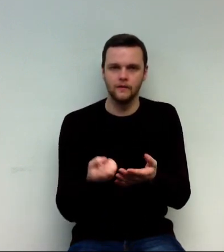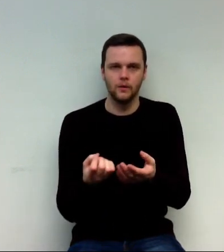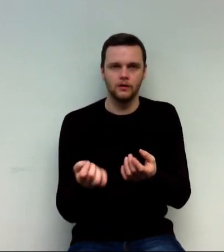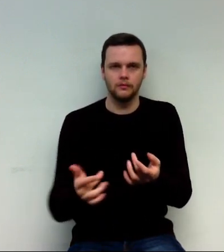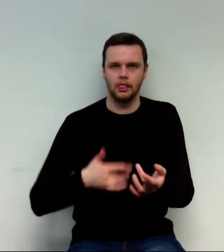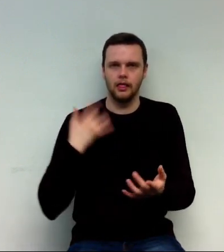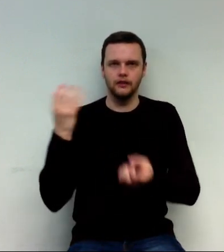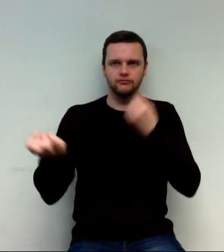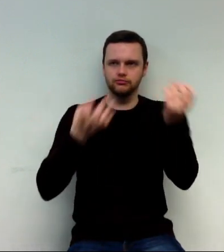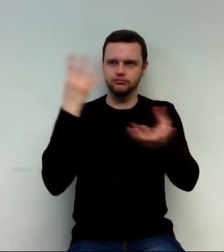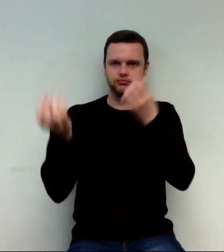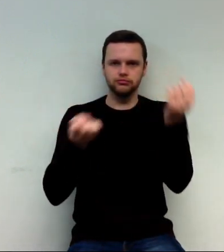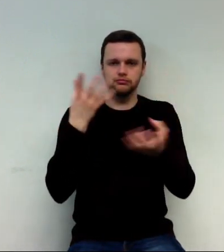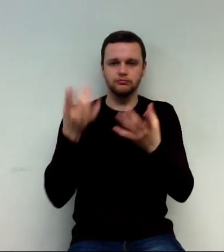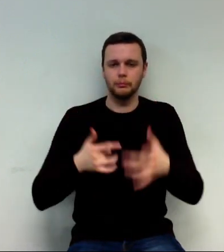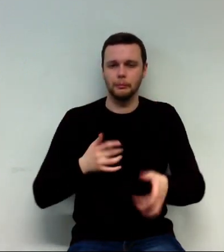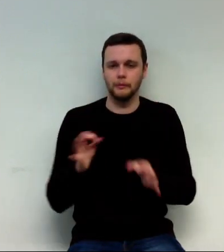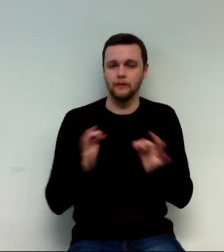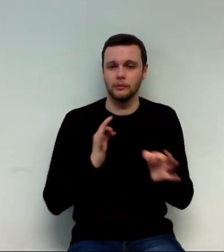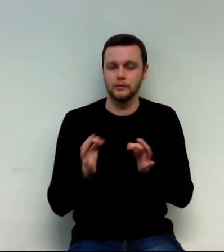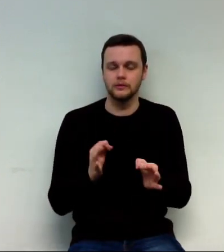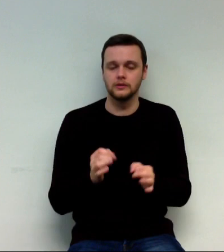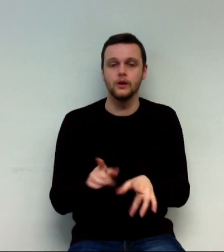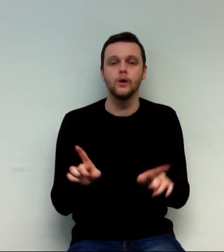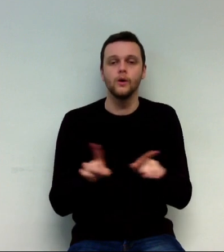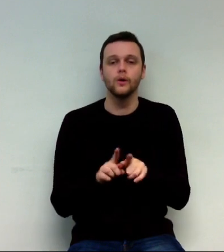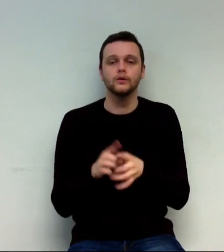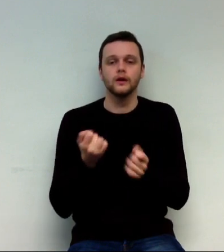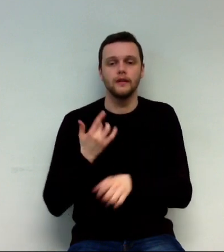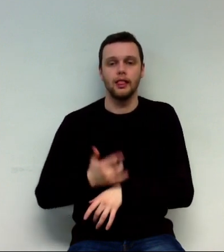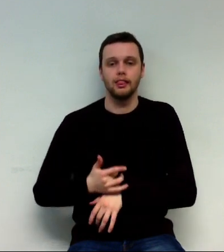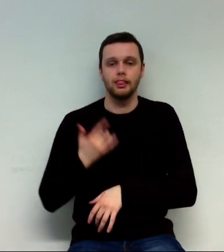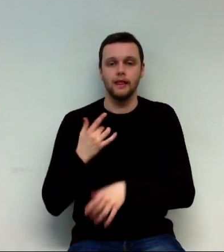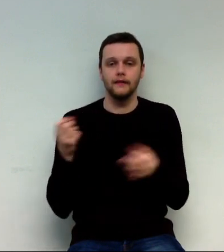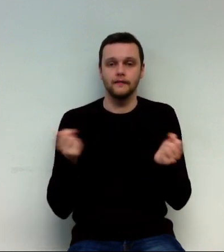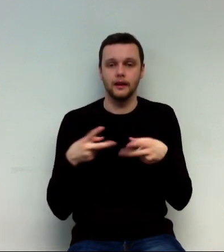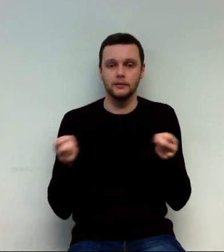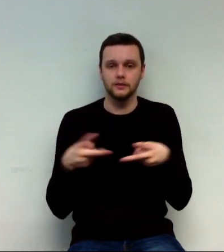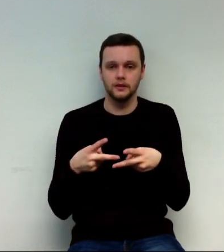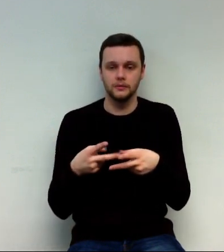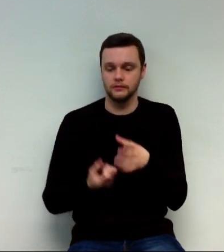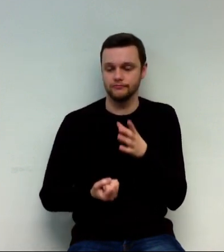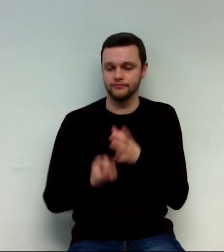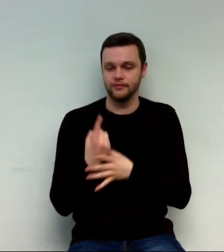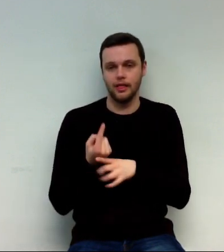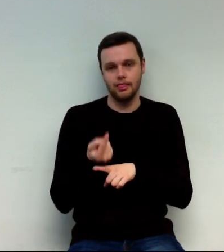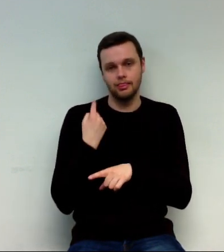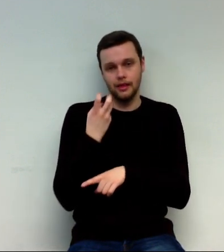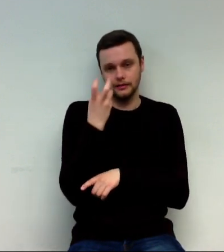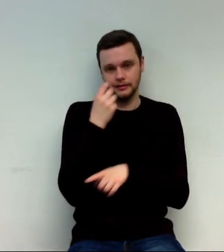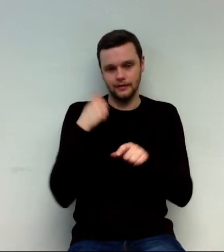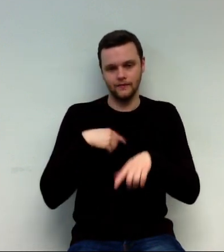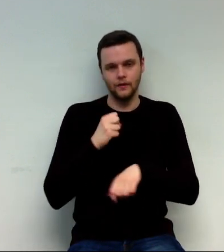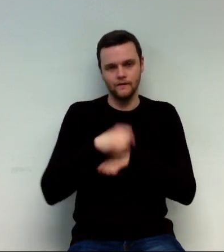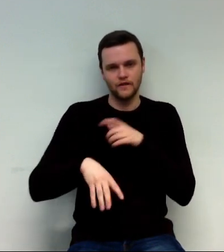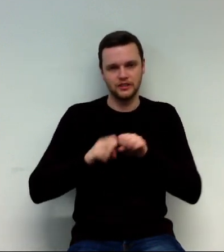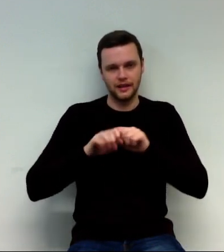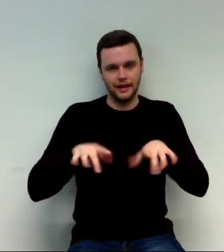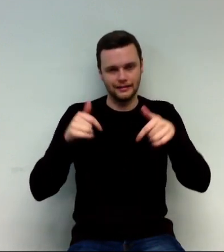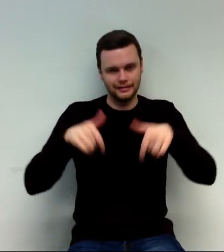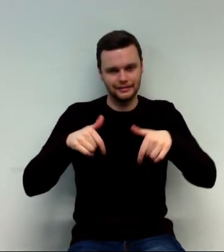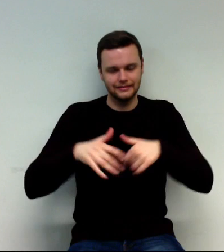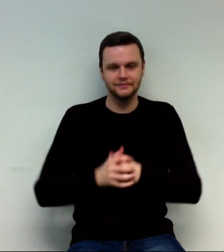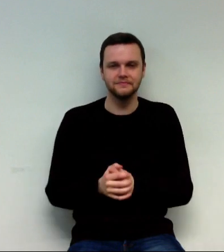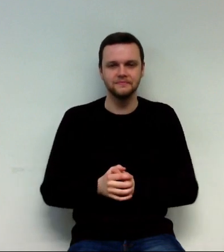performances. Then you also have live captioning, which we had last night at the FringeCast.